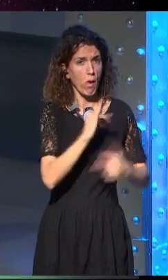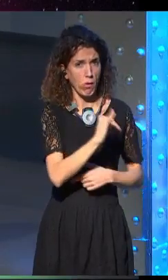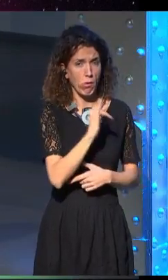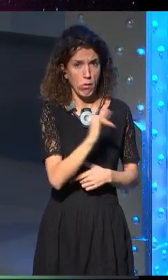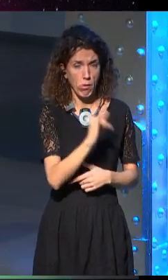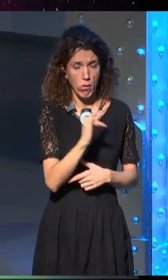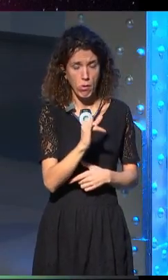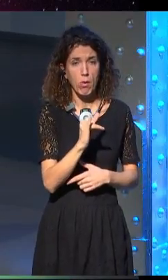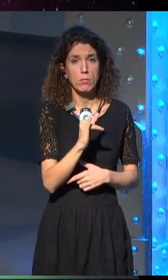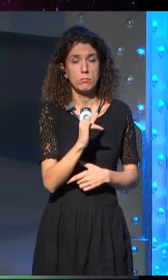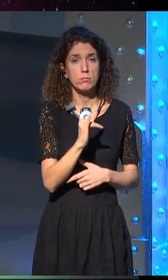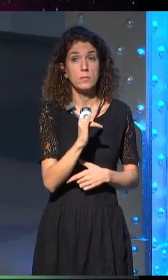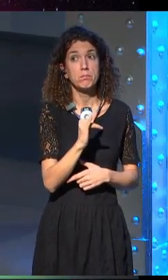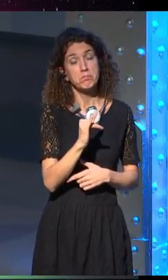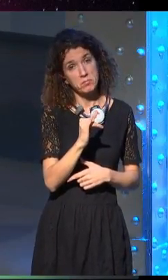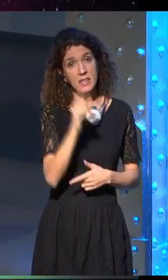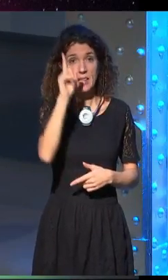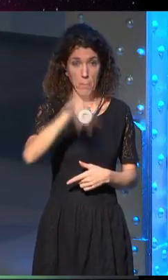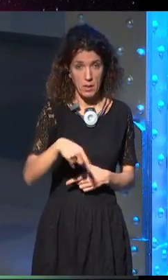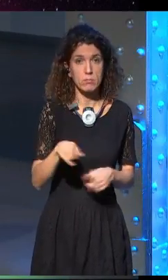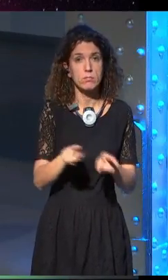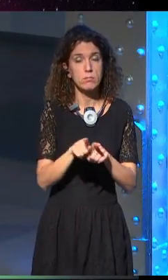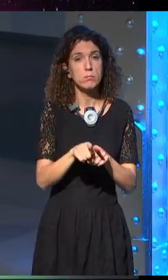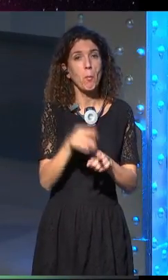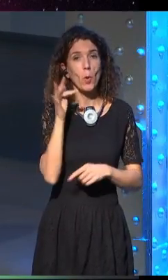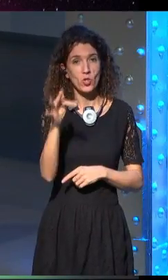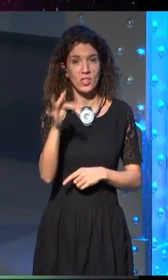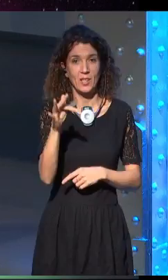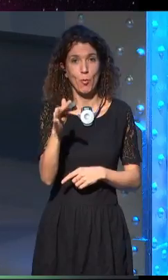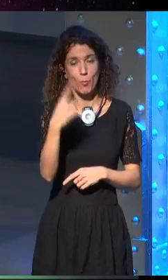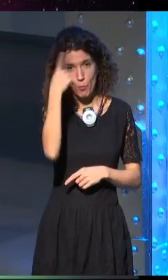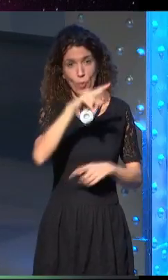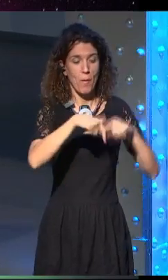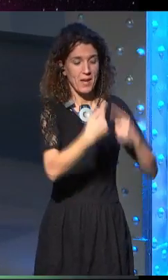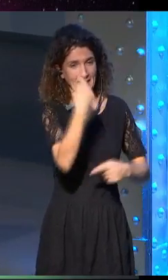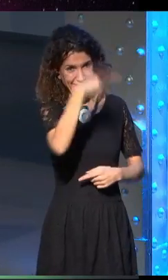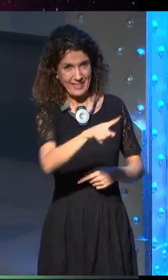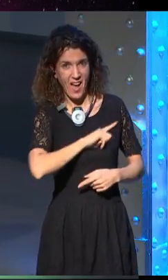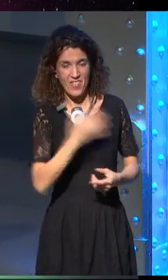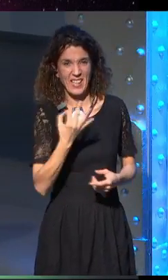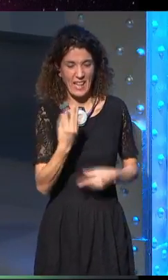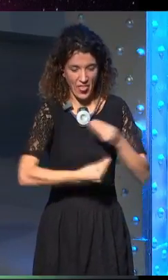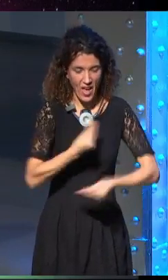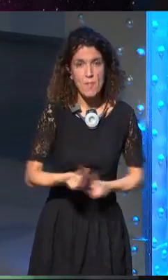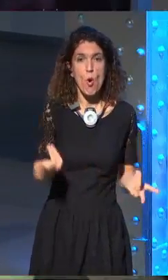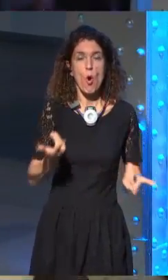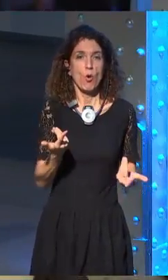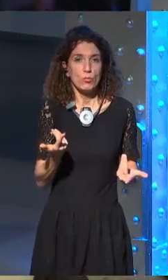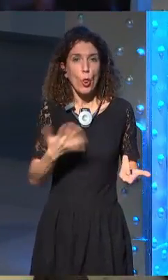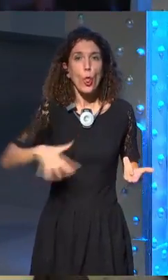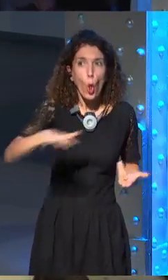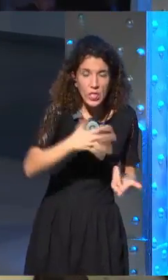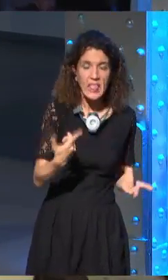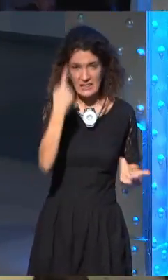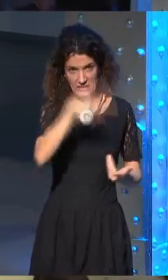And in some ways, for them, it's good. They always know what we're doing. You know, they know where we are, you know.